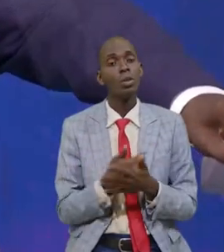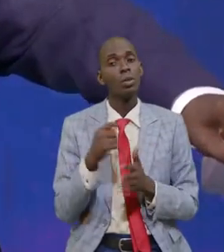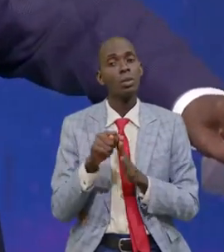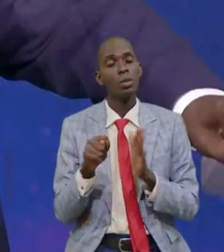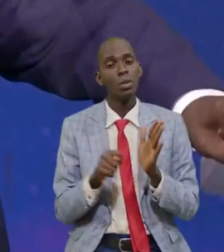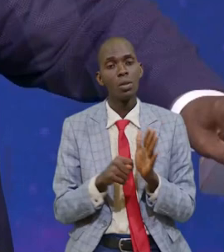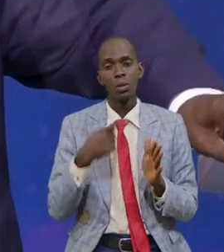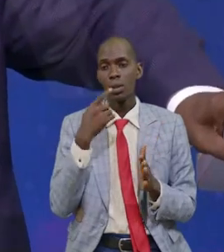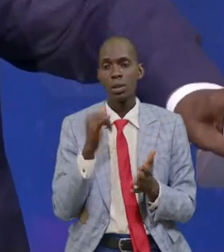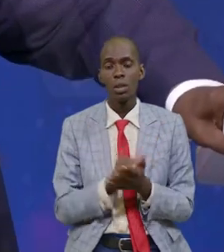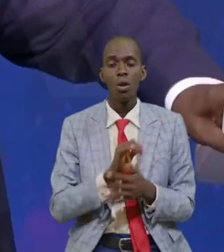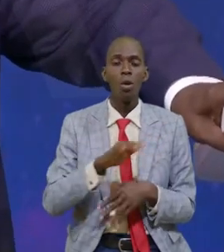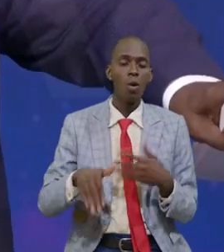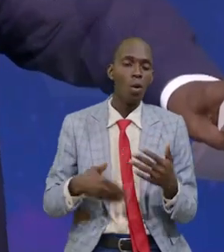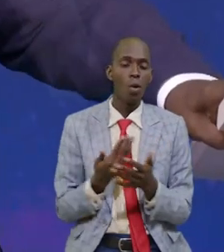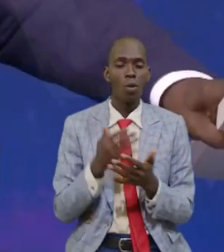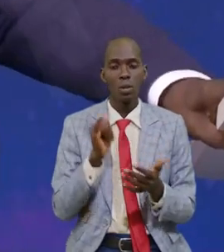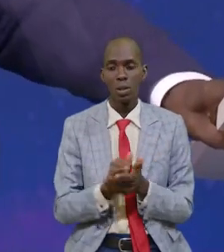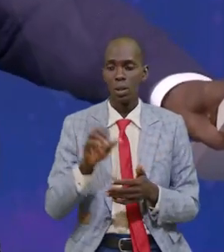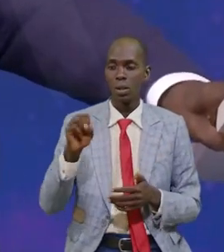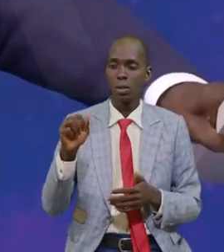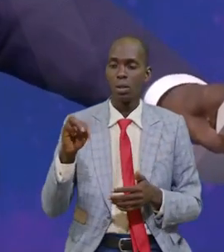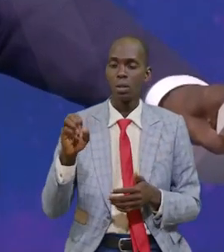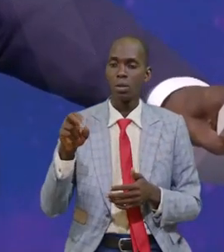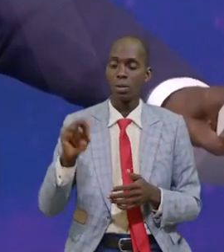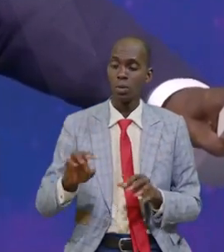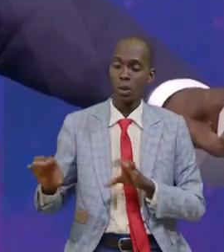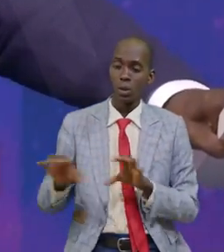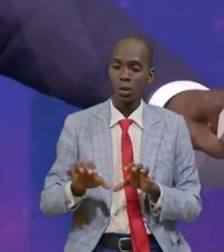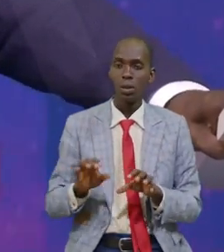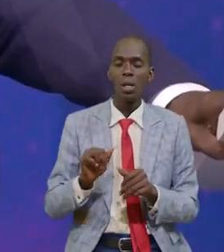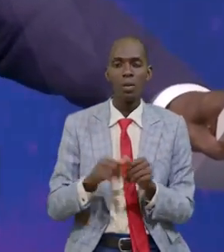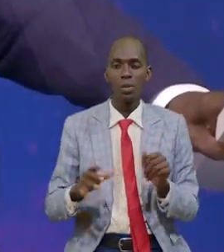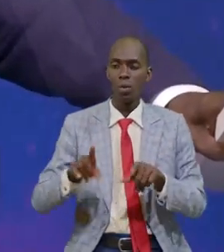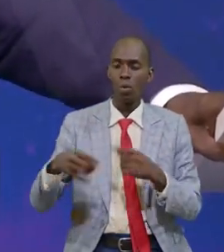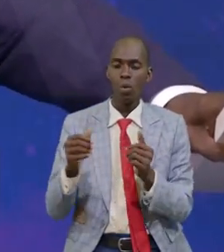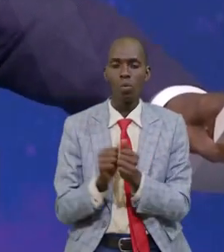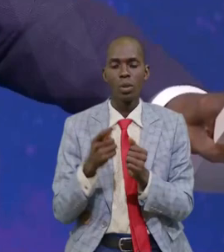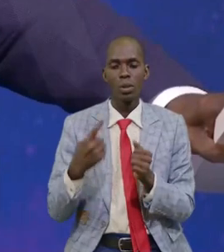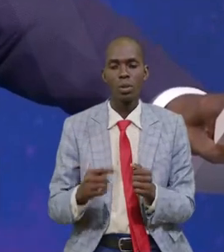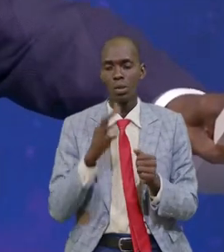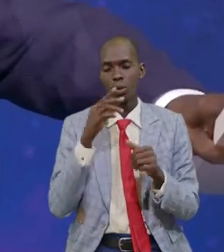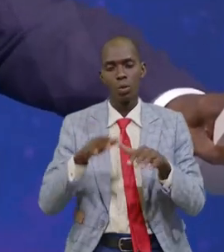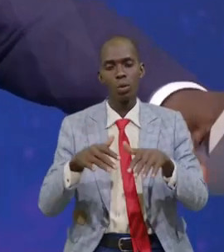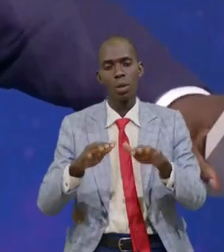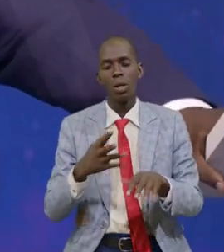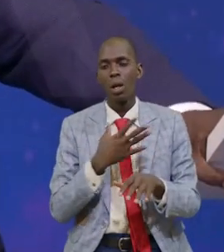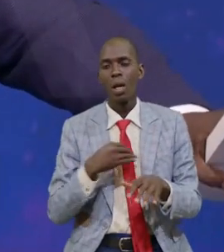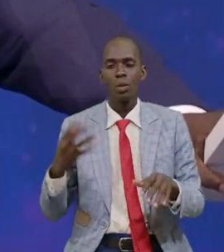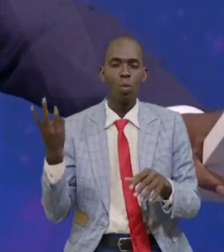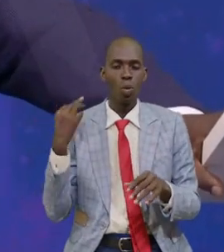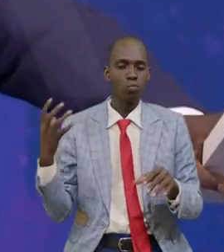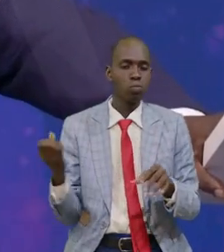that something did, everything went with the sea. And it's swept away. But